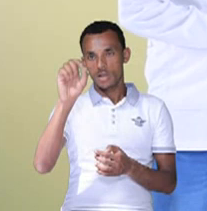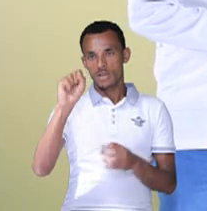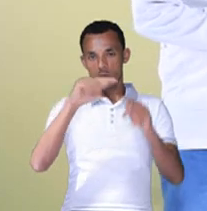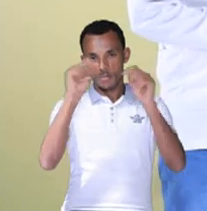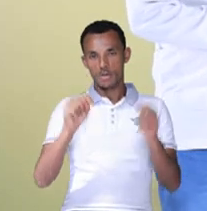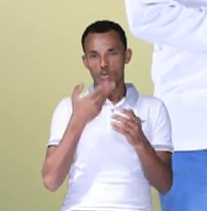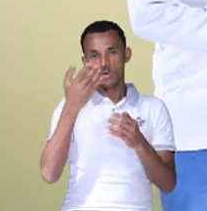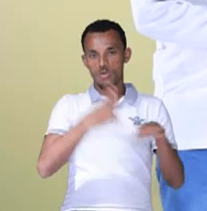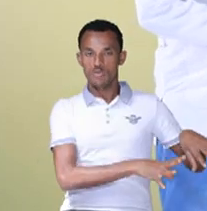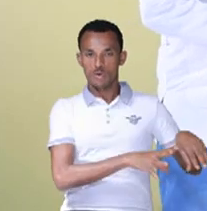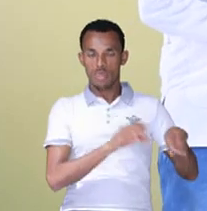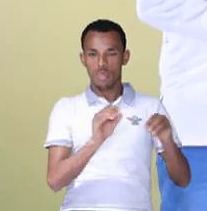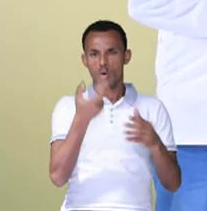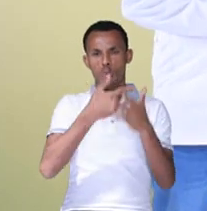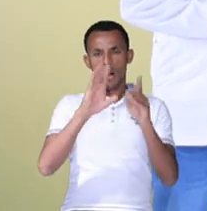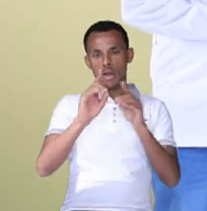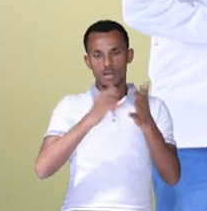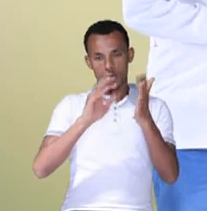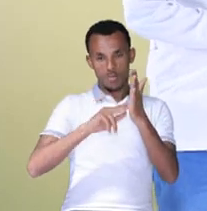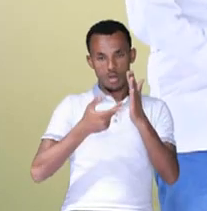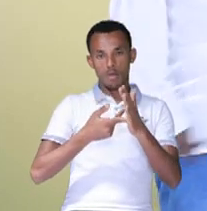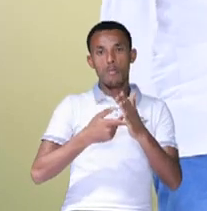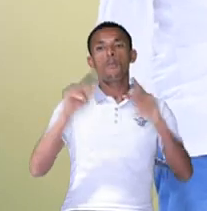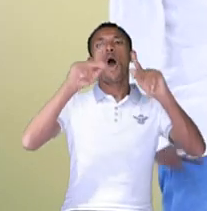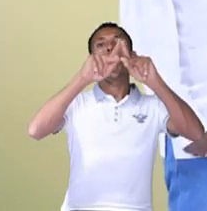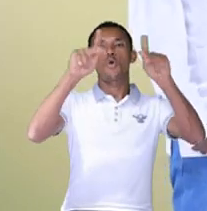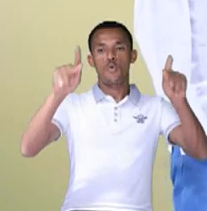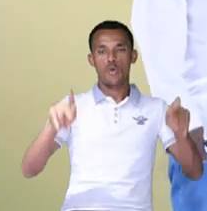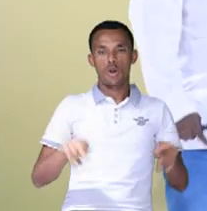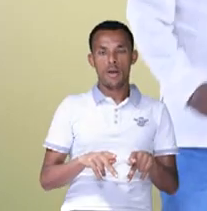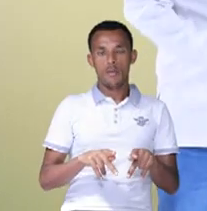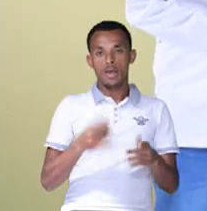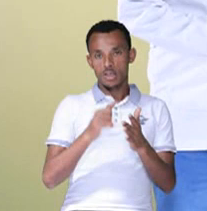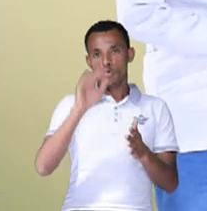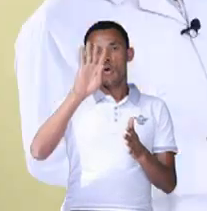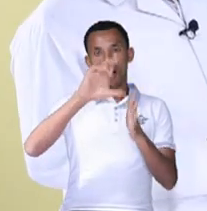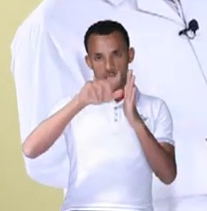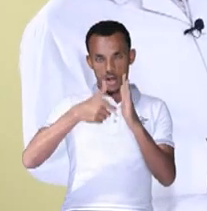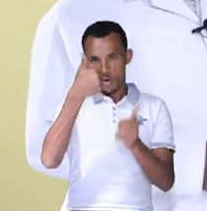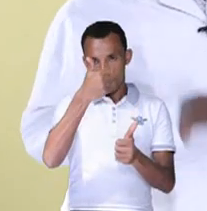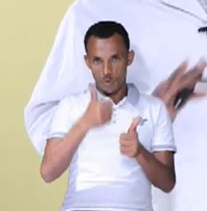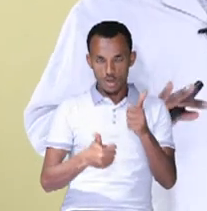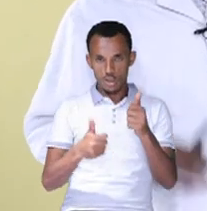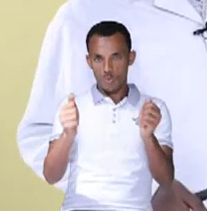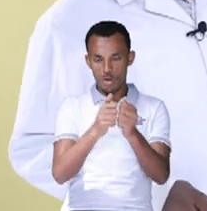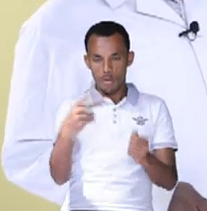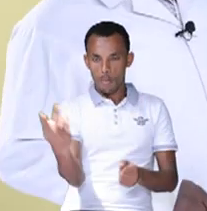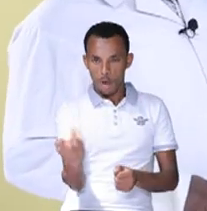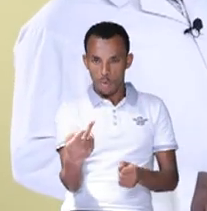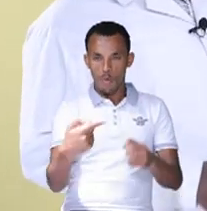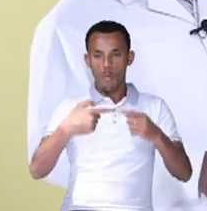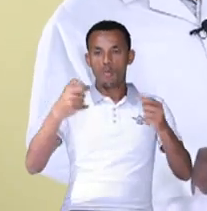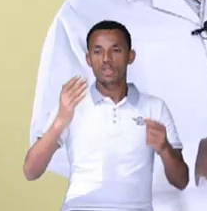student. What does it mean parallelogram? Parallelogram is a quadrilateral which both pair of